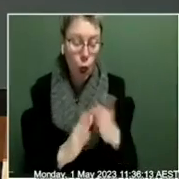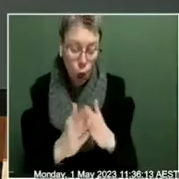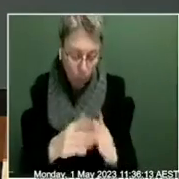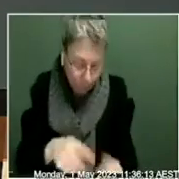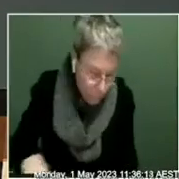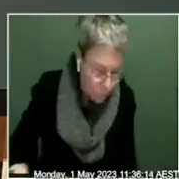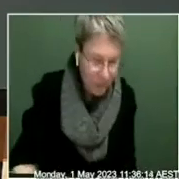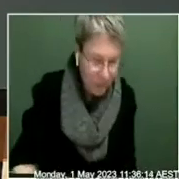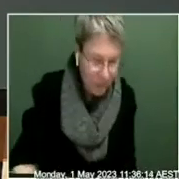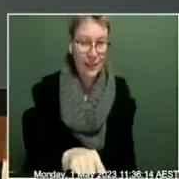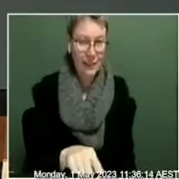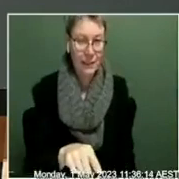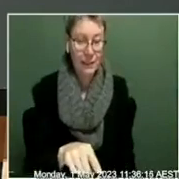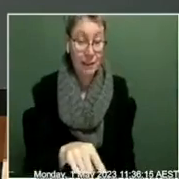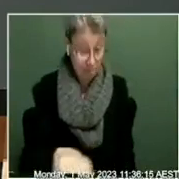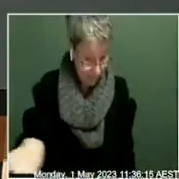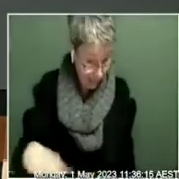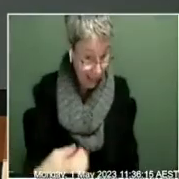beyond the co-chair.